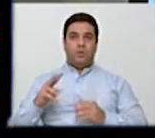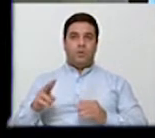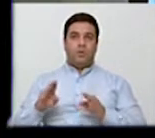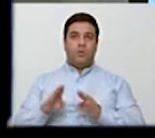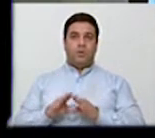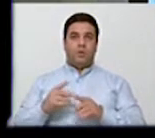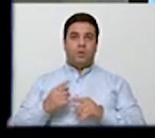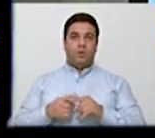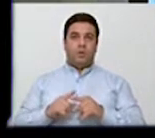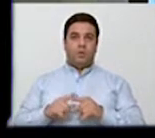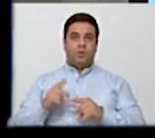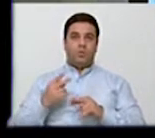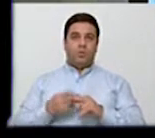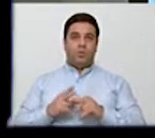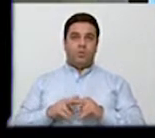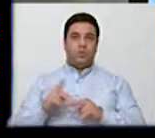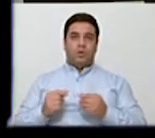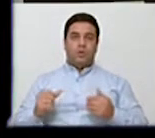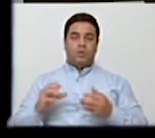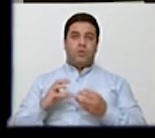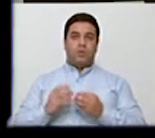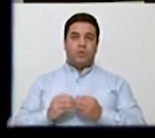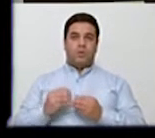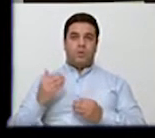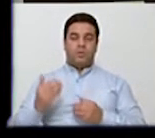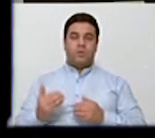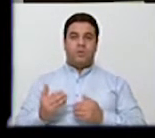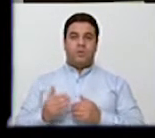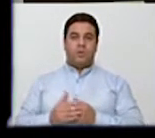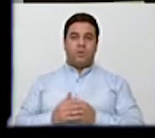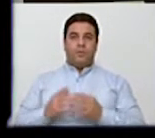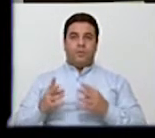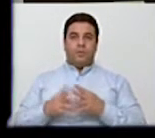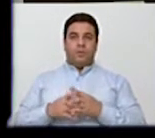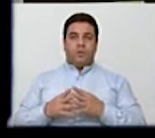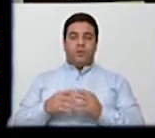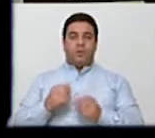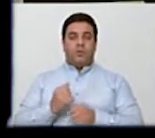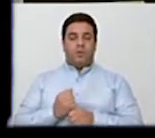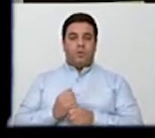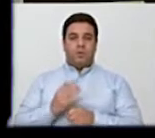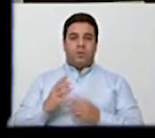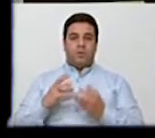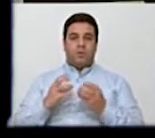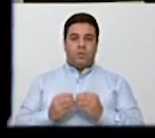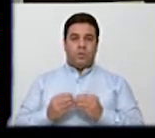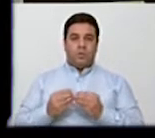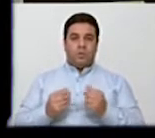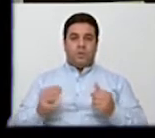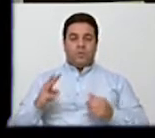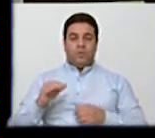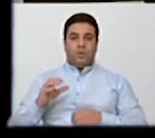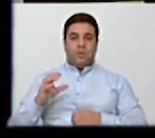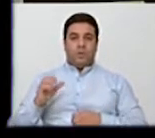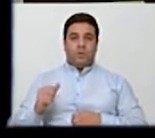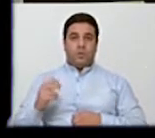teng ekanligi, shunda ikkala suv hamda natriy sulfatni aralashtiriladigan bo'lsak, jami eritmaning